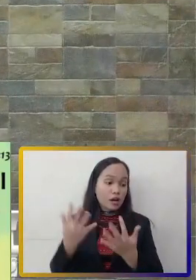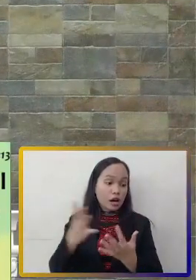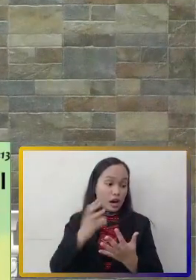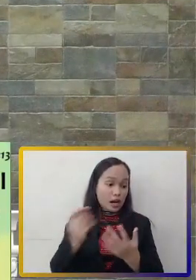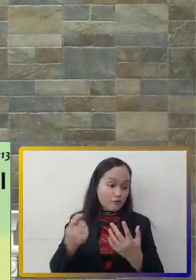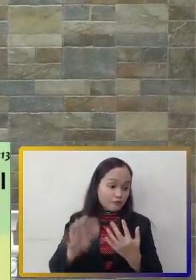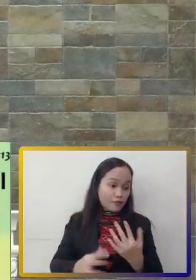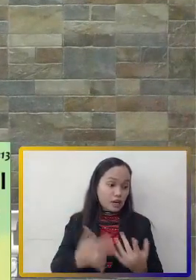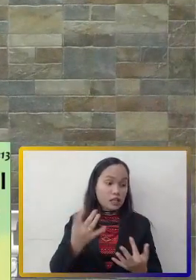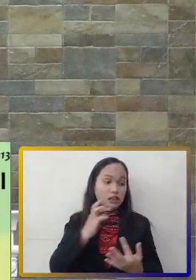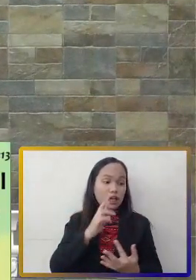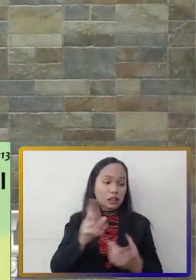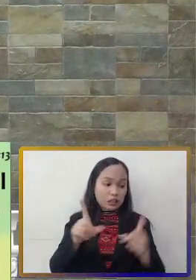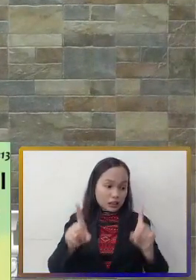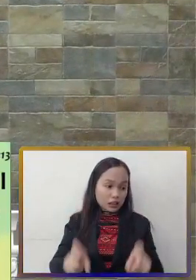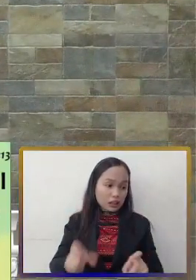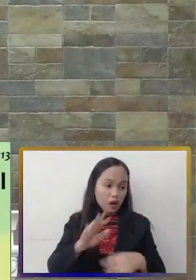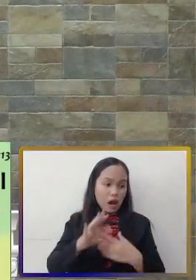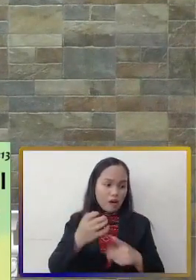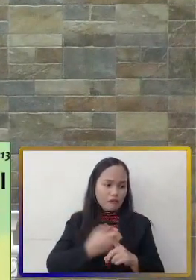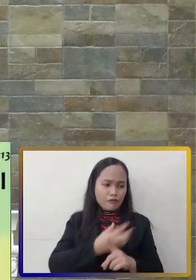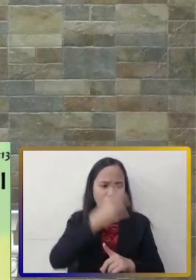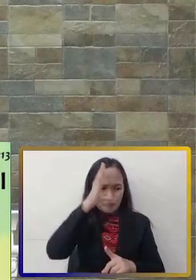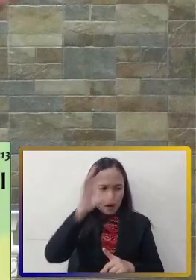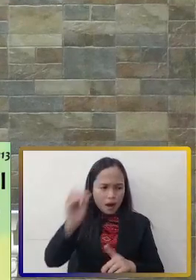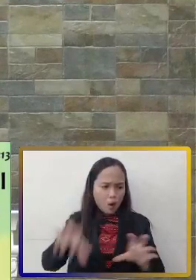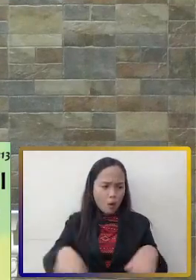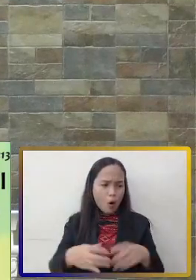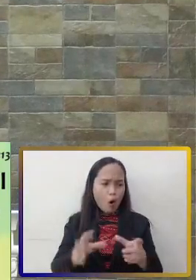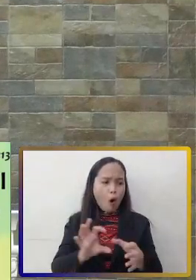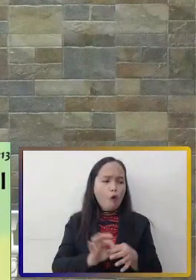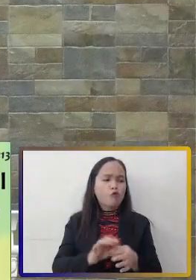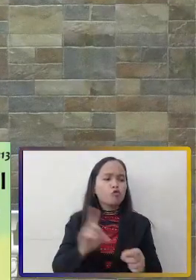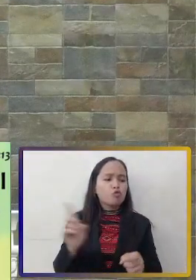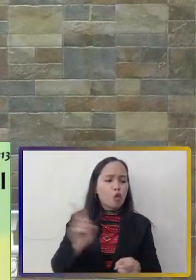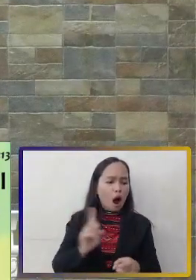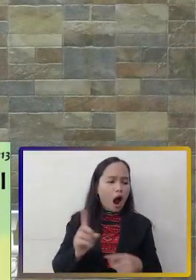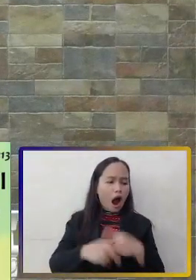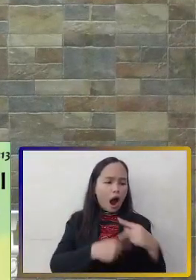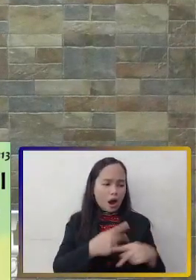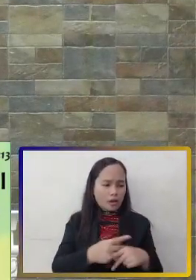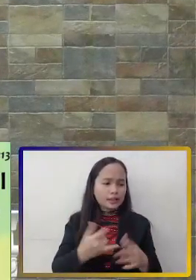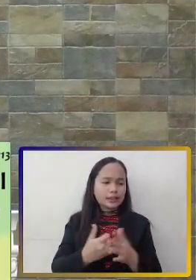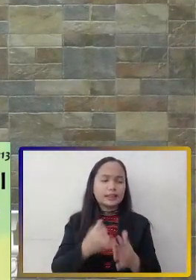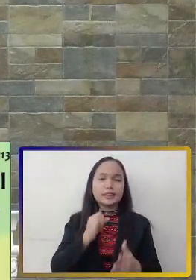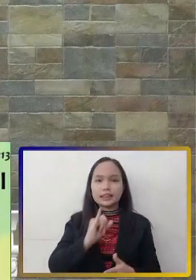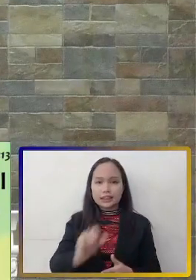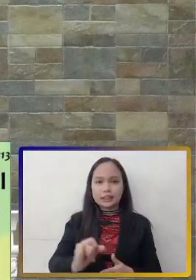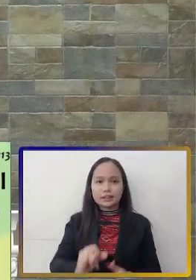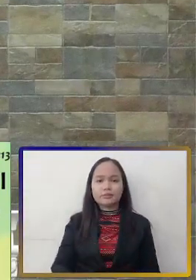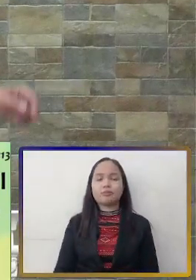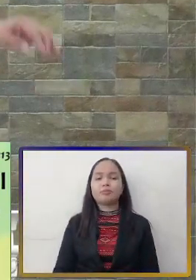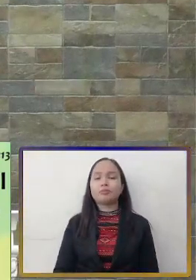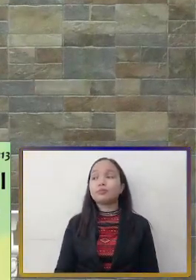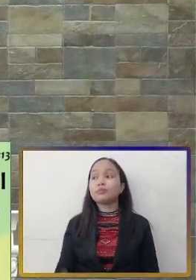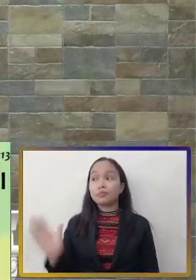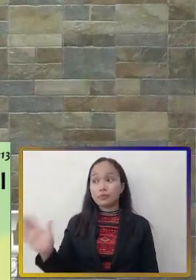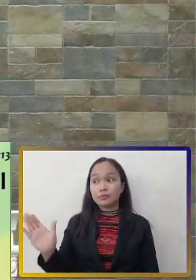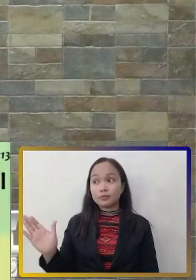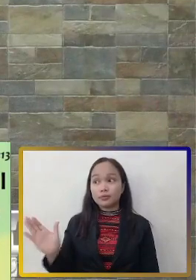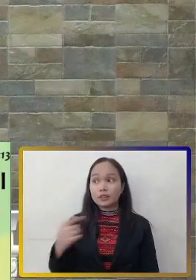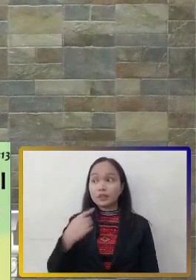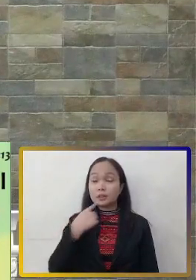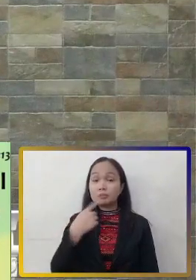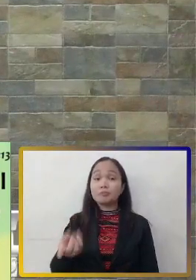fire shall try everyone's work of what sort it is. All right? Hear me now. So sabi ni Paul,